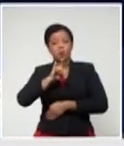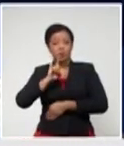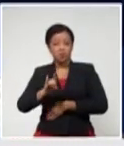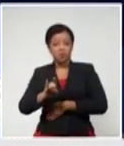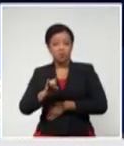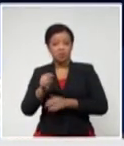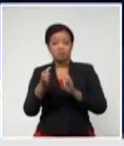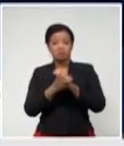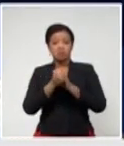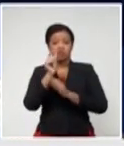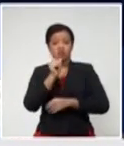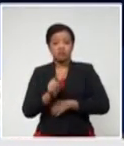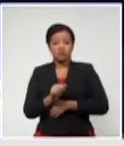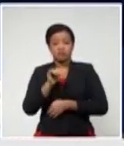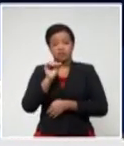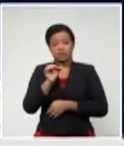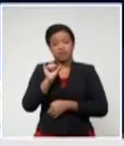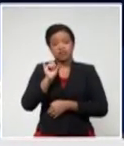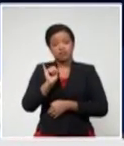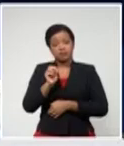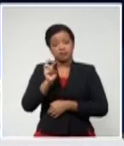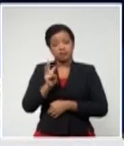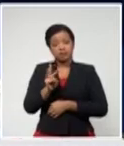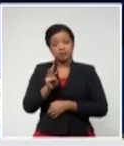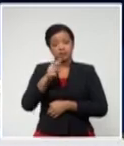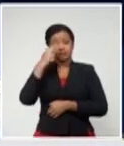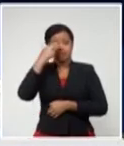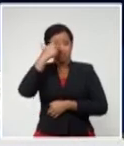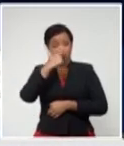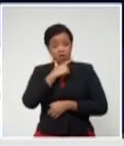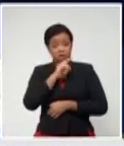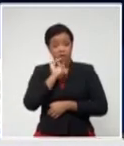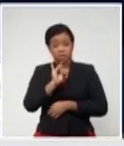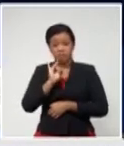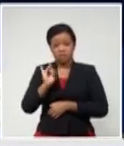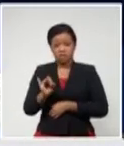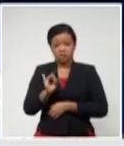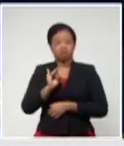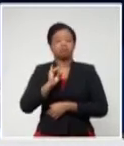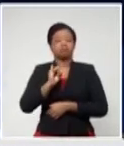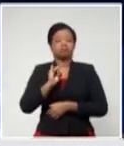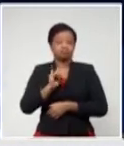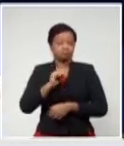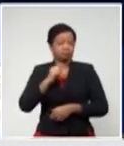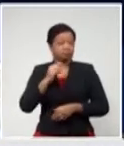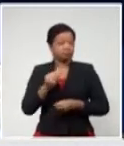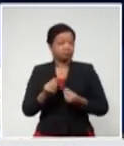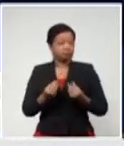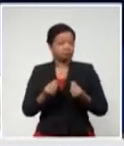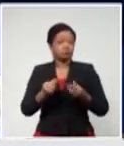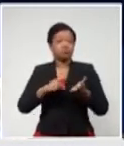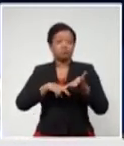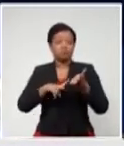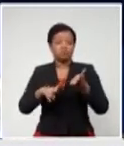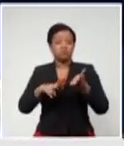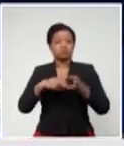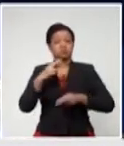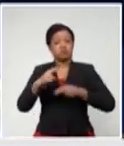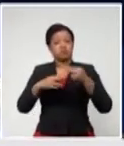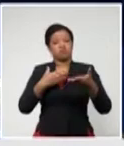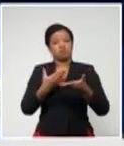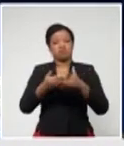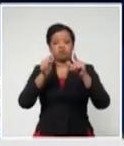Mayabeque, 77 from Ciego de Ávila, and so on and so forth from all of the country's